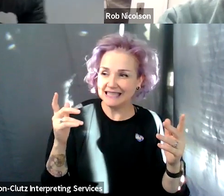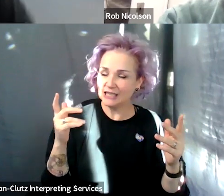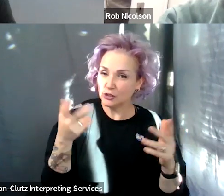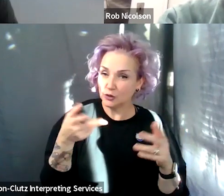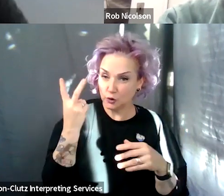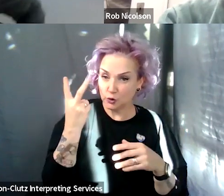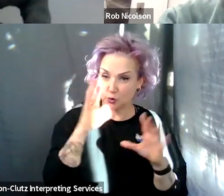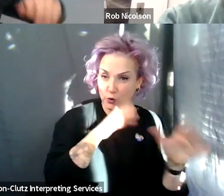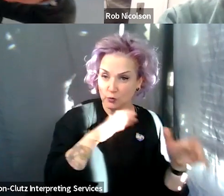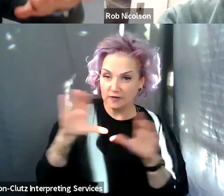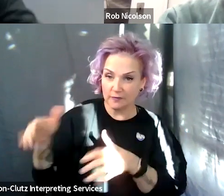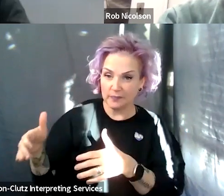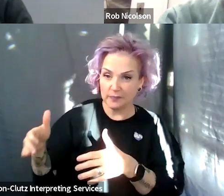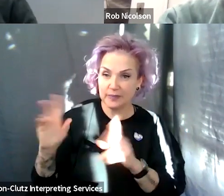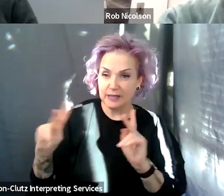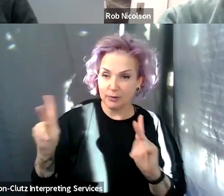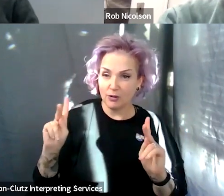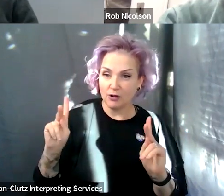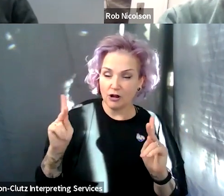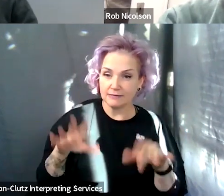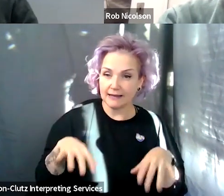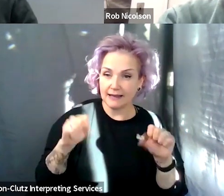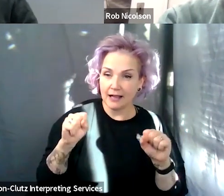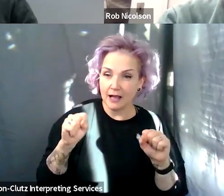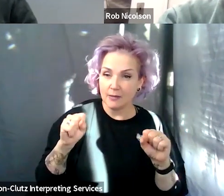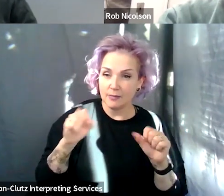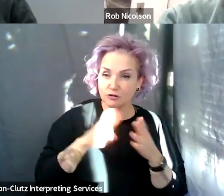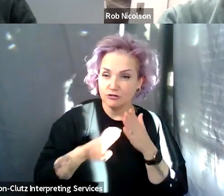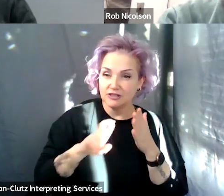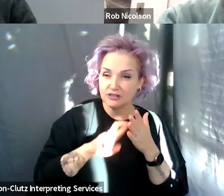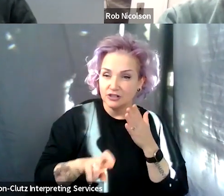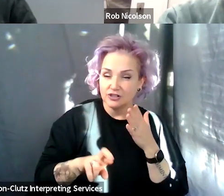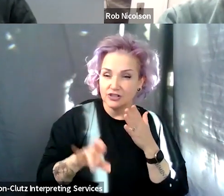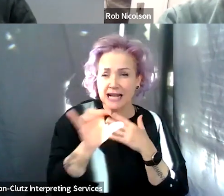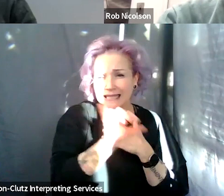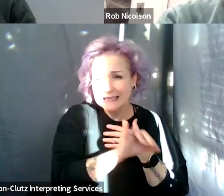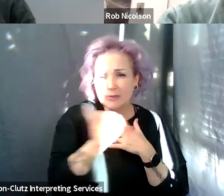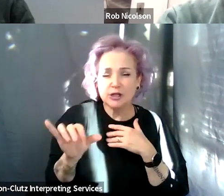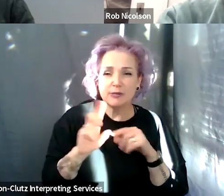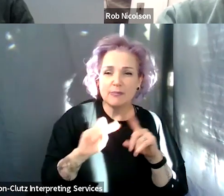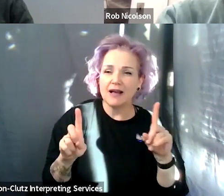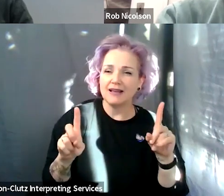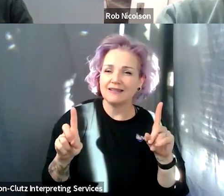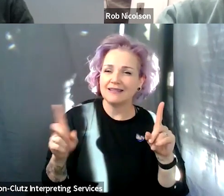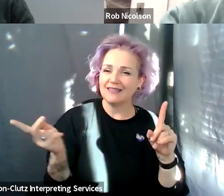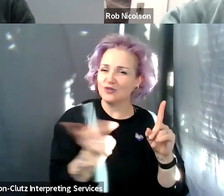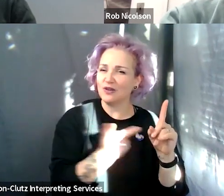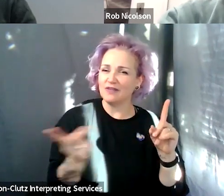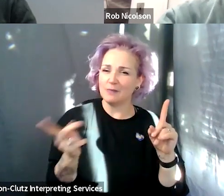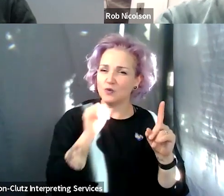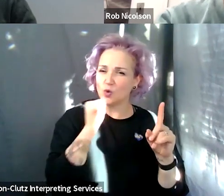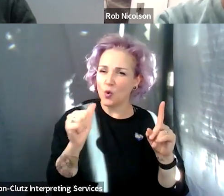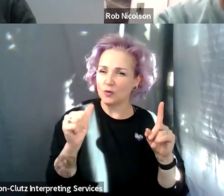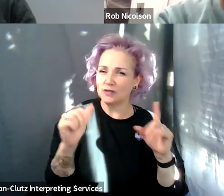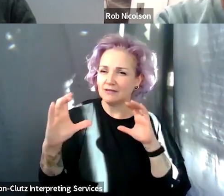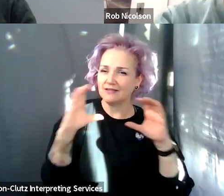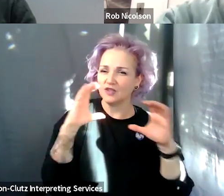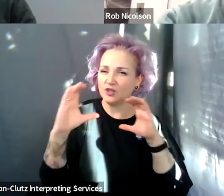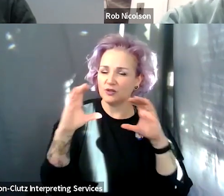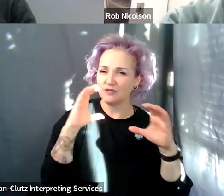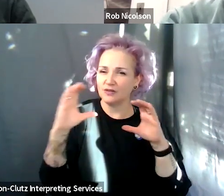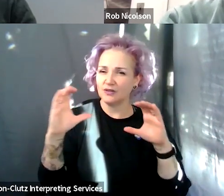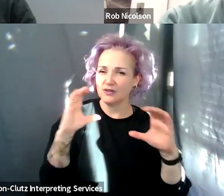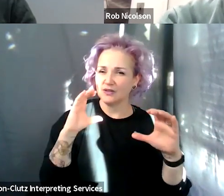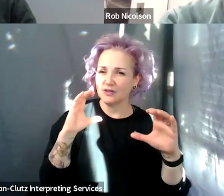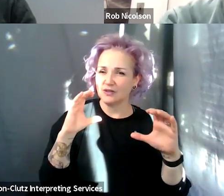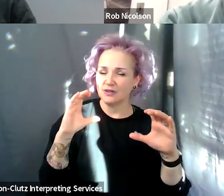but the autoantibodies against that protein are actually associated with autism there. But that's a shame, really, the two fields. I think it's the